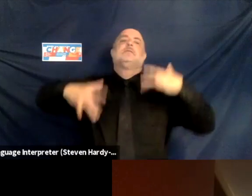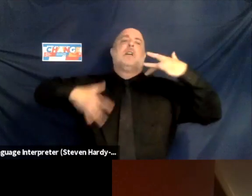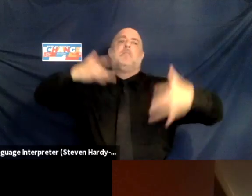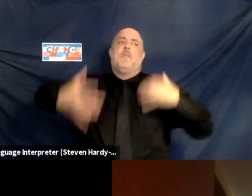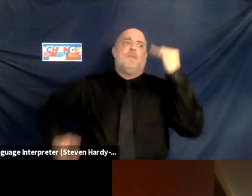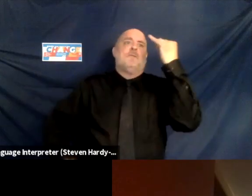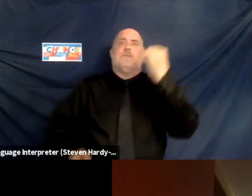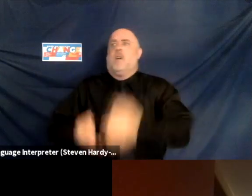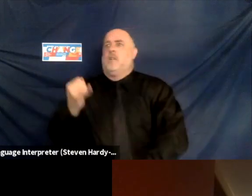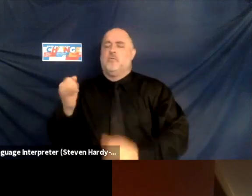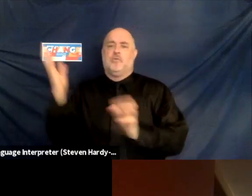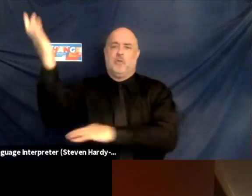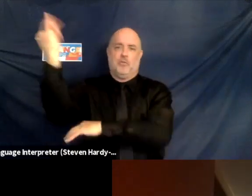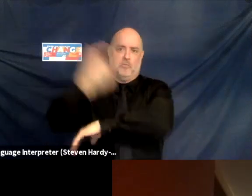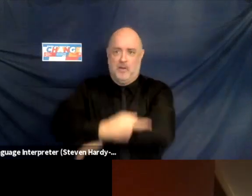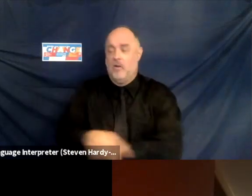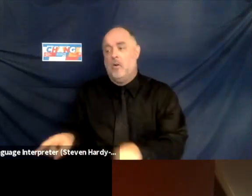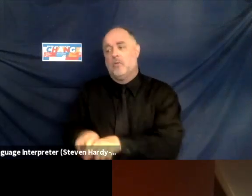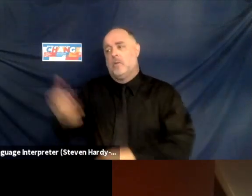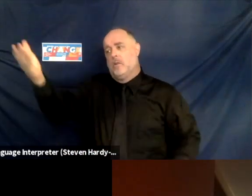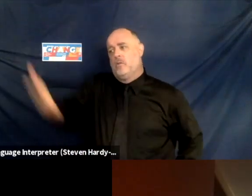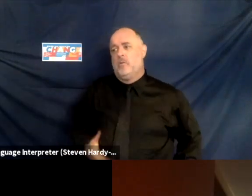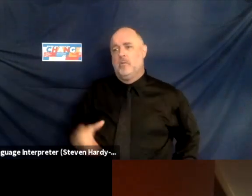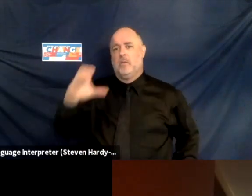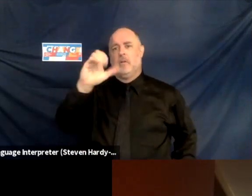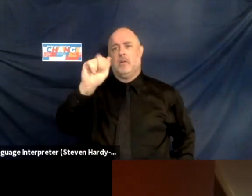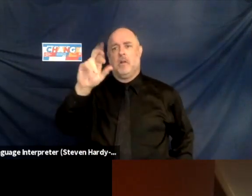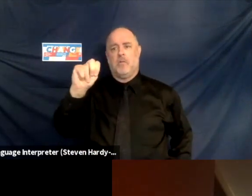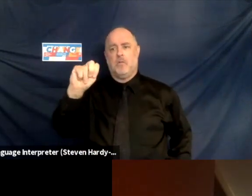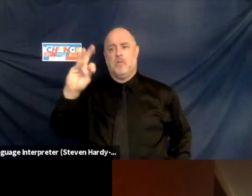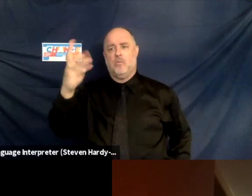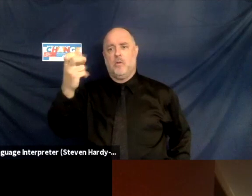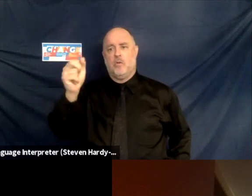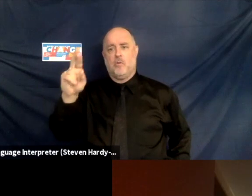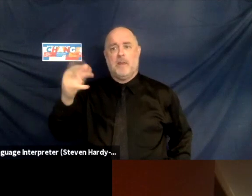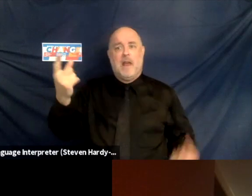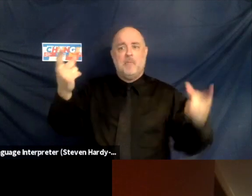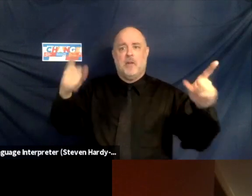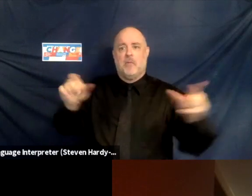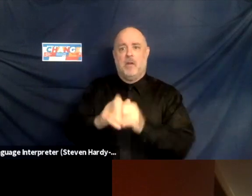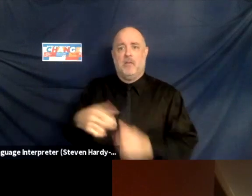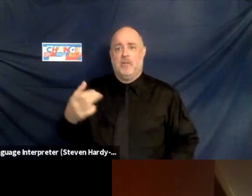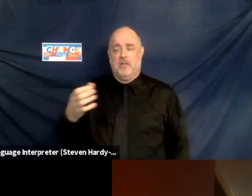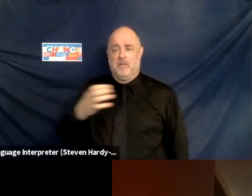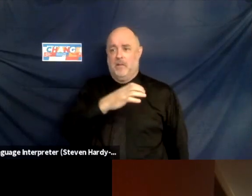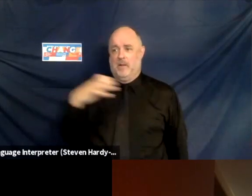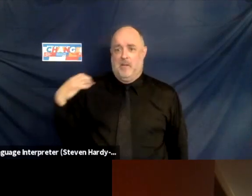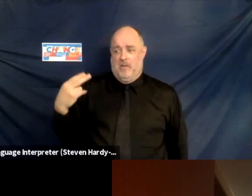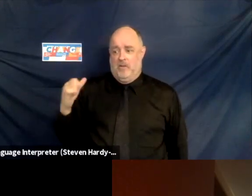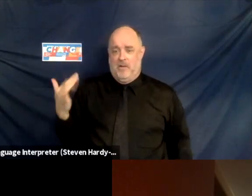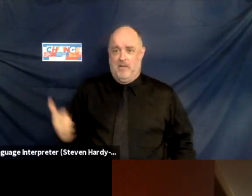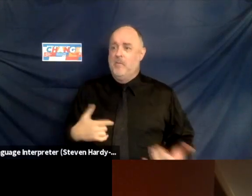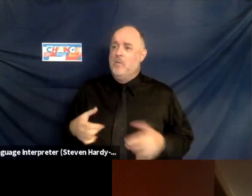introduce Karen Whitaker, who's going to give us an update on what's going on the Hill right now. We have a little bit of a break between speakers, so we